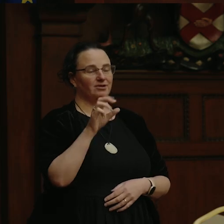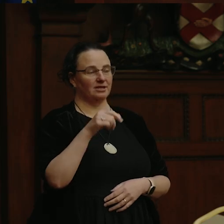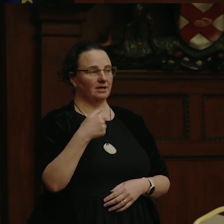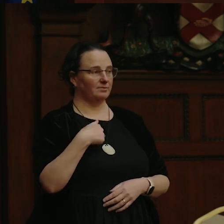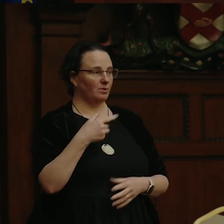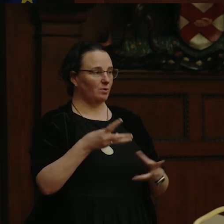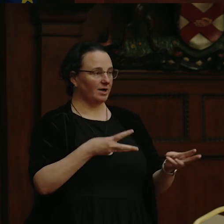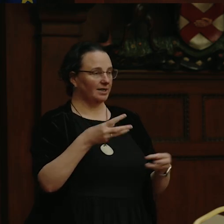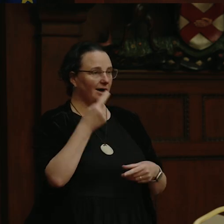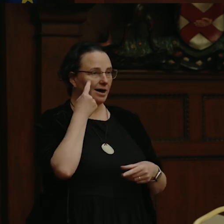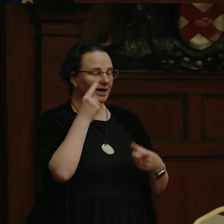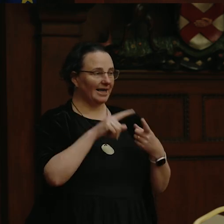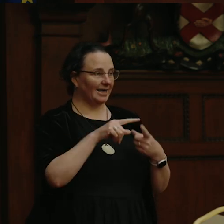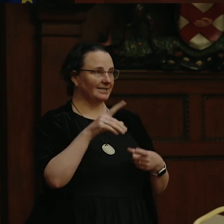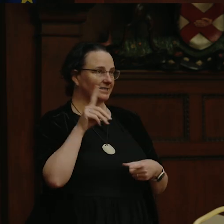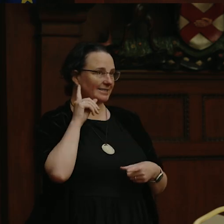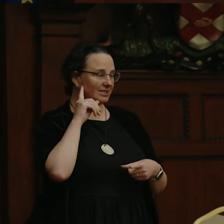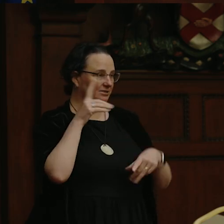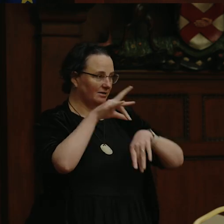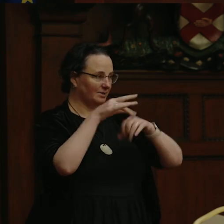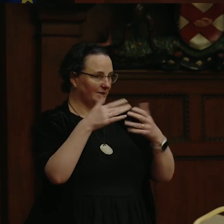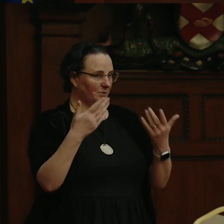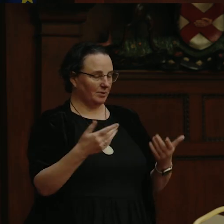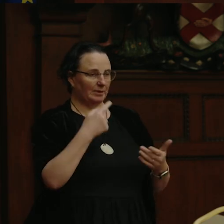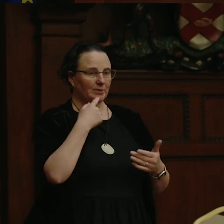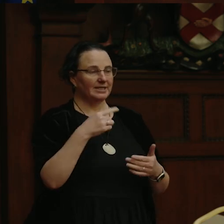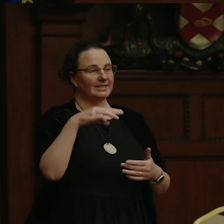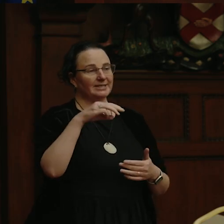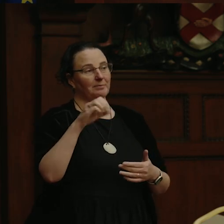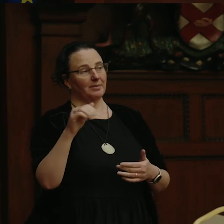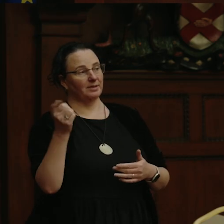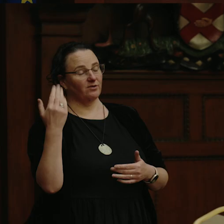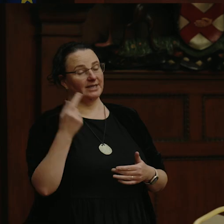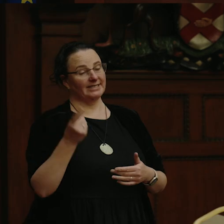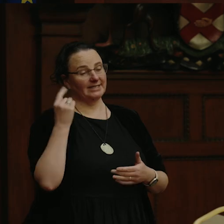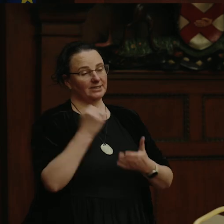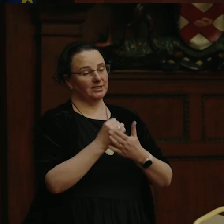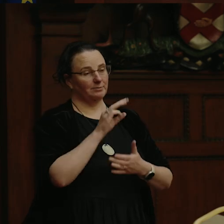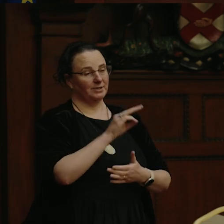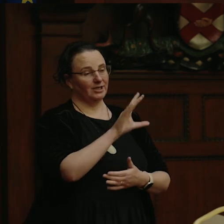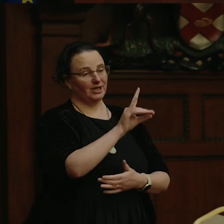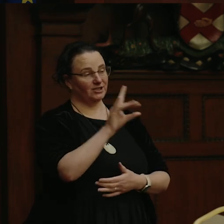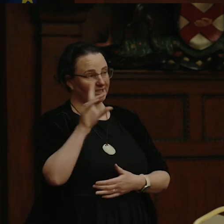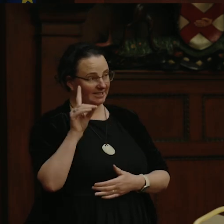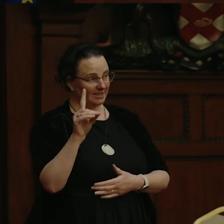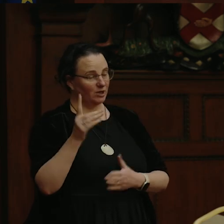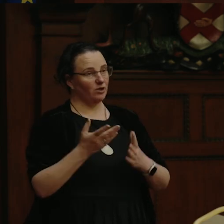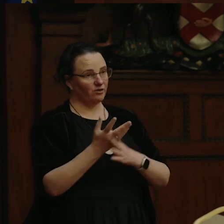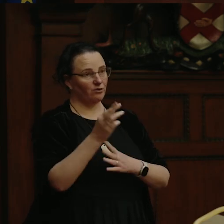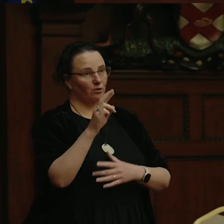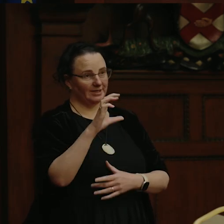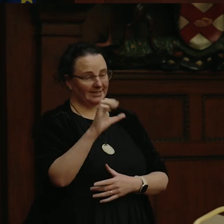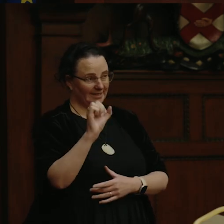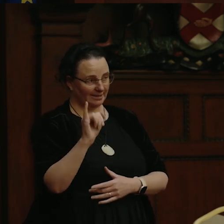I'm working in the eye and ear at the moment. But as Mag said, I did a PhD which through RCSI,